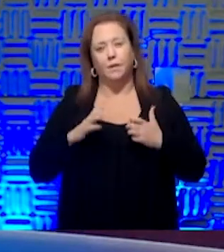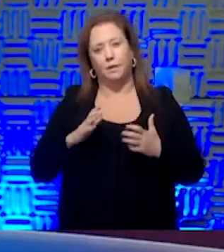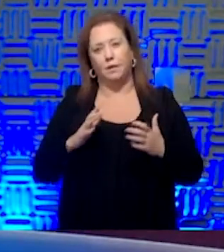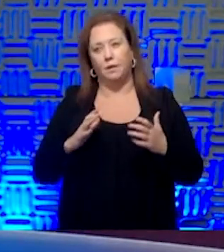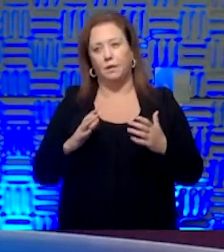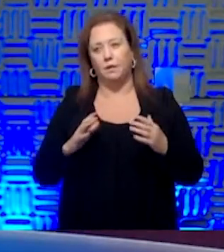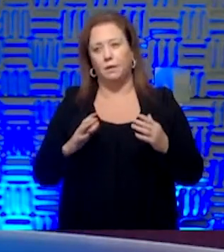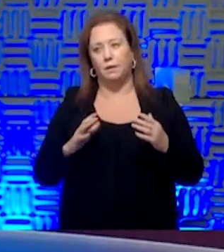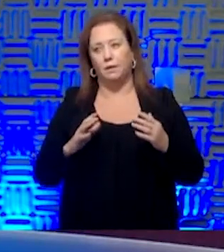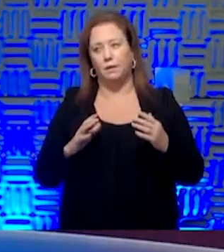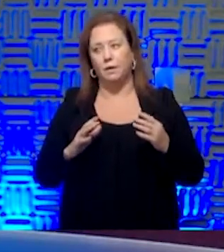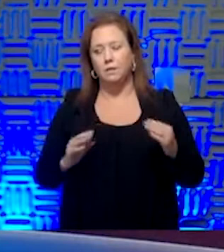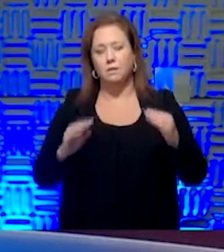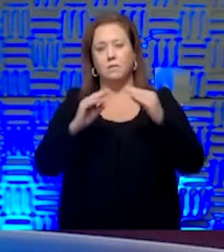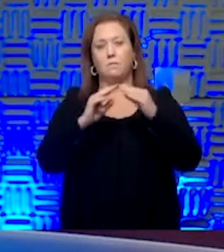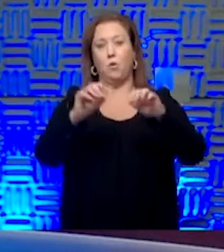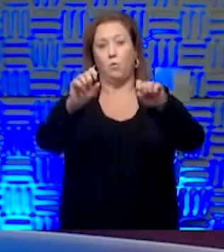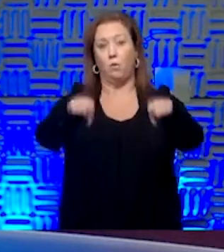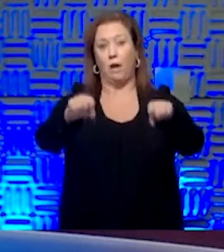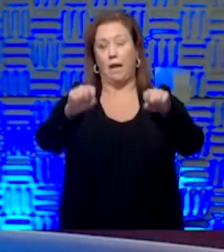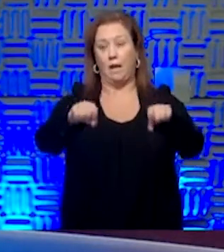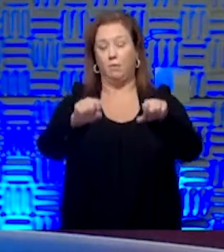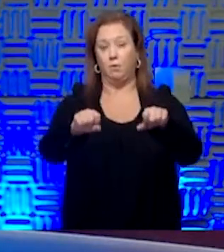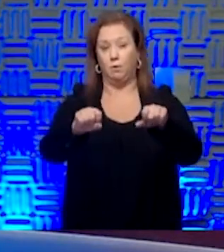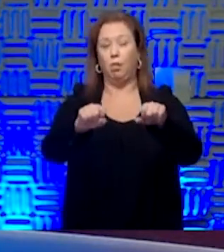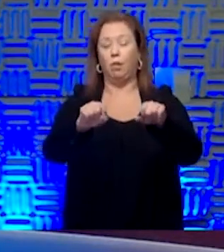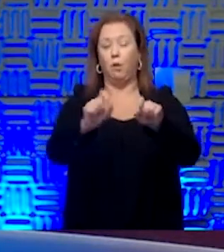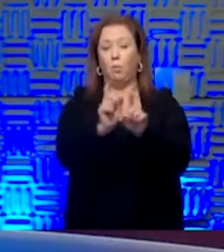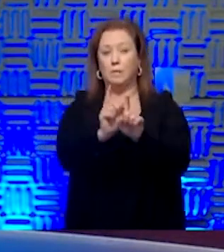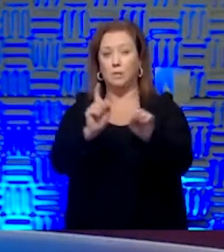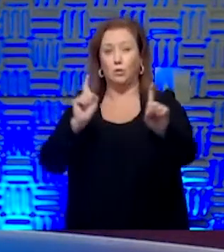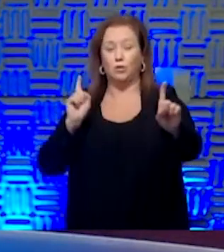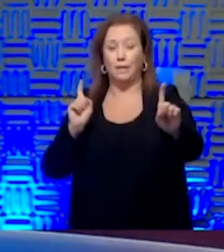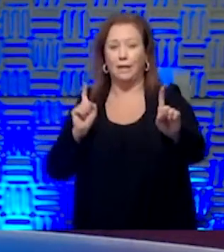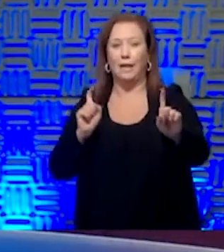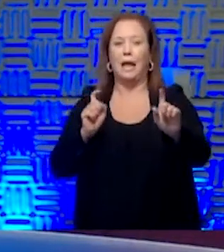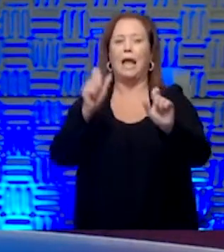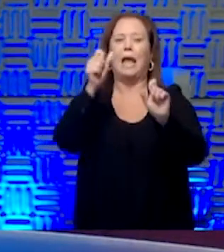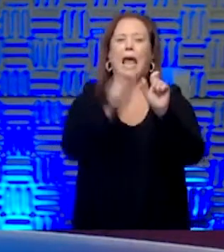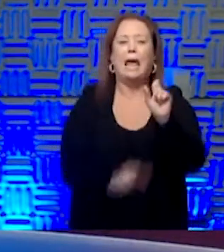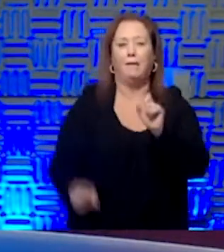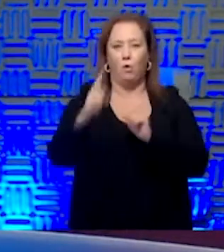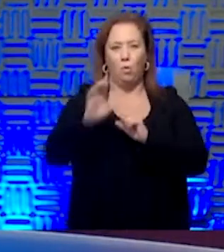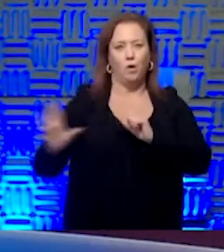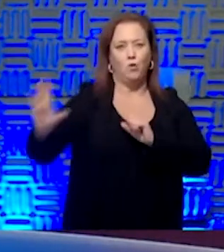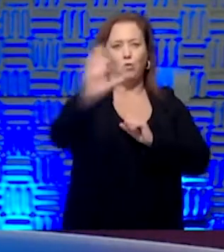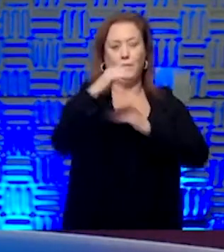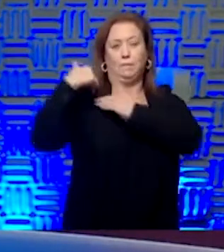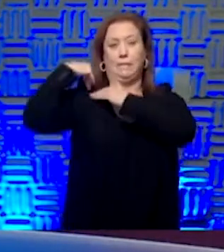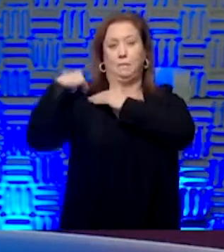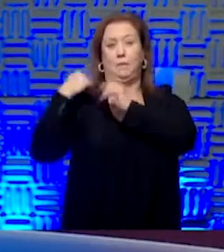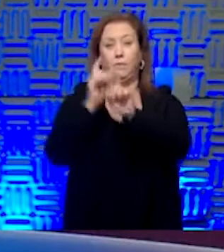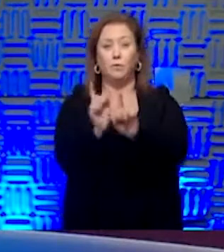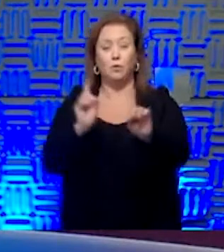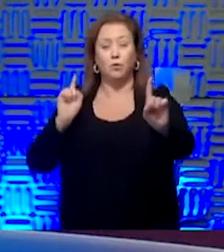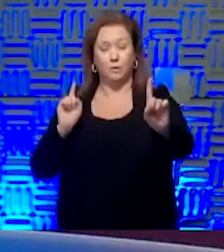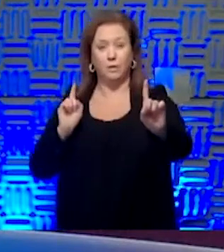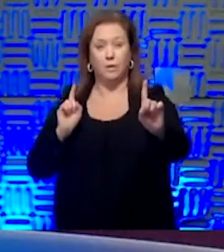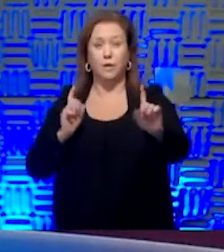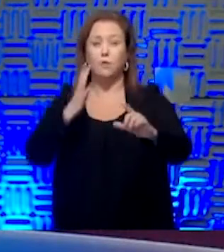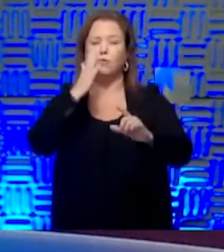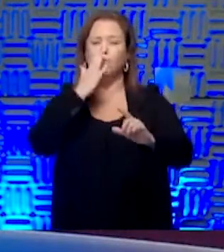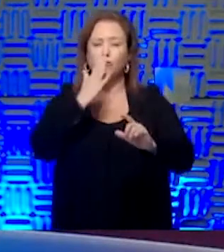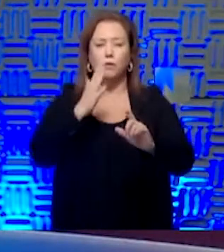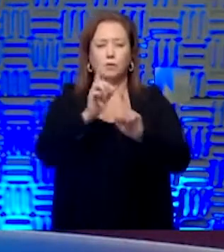more that we're able to do well with social distancing, this is everyone's responsibility to do good